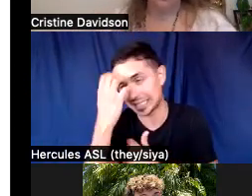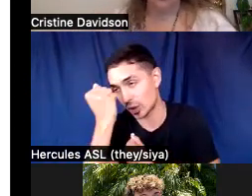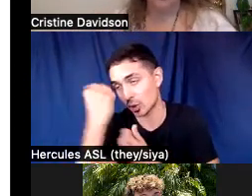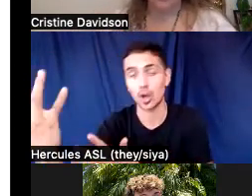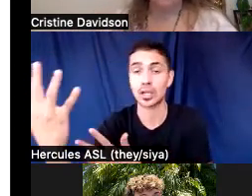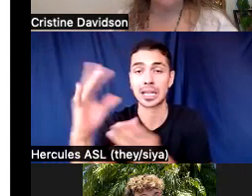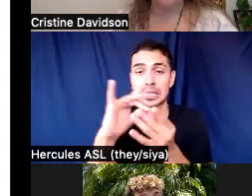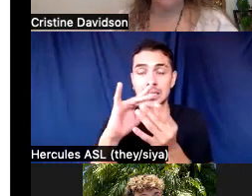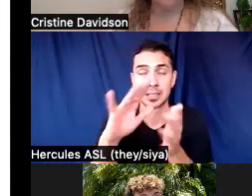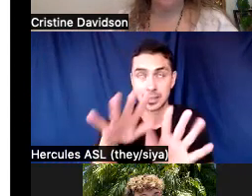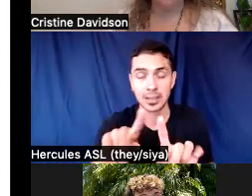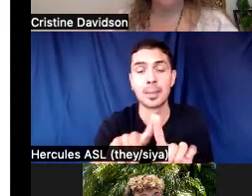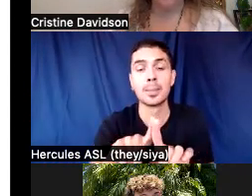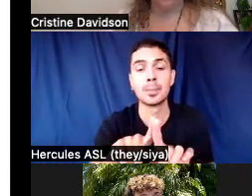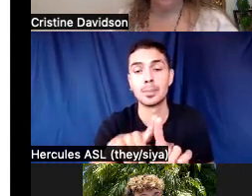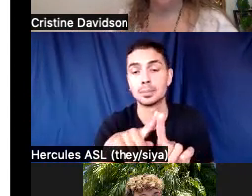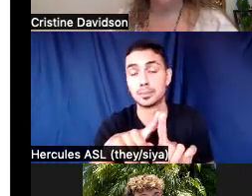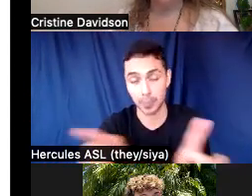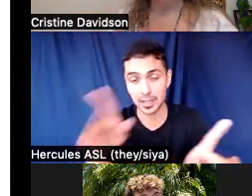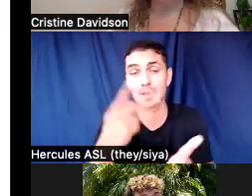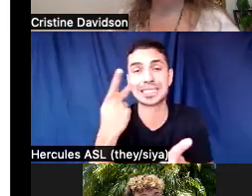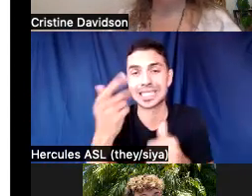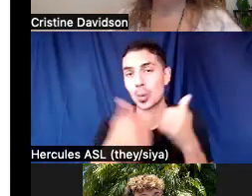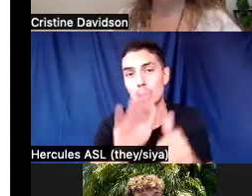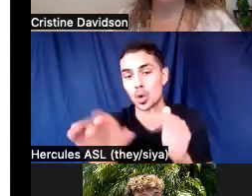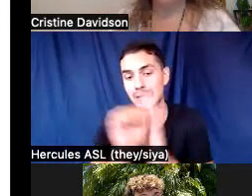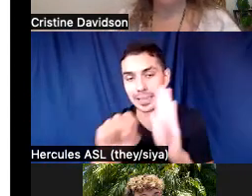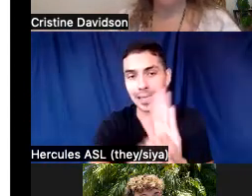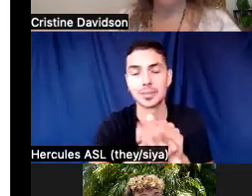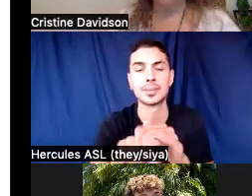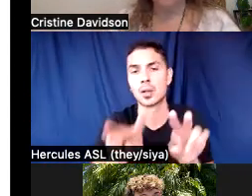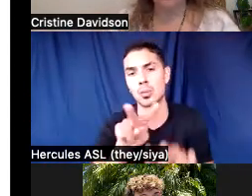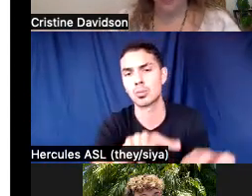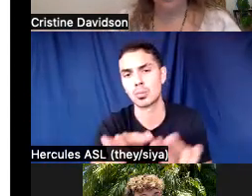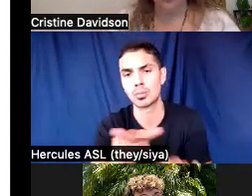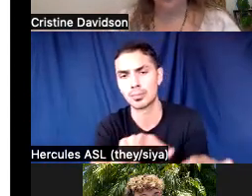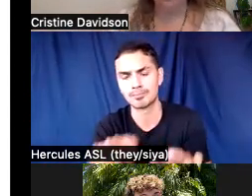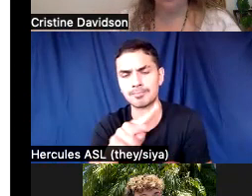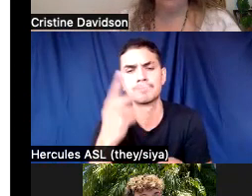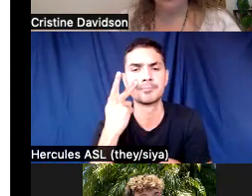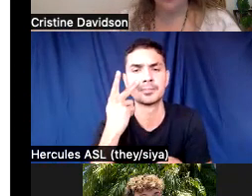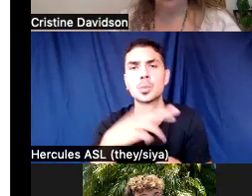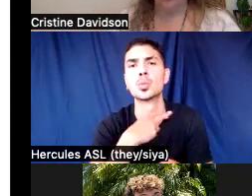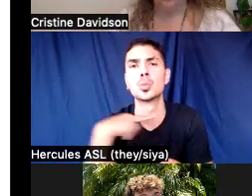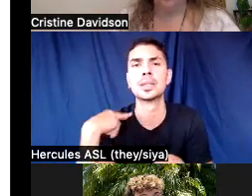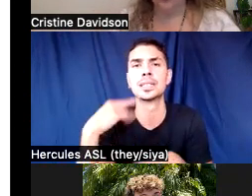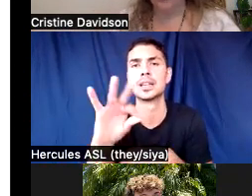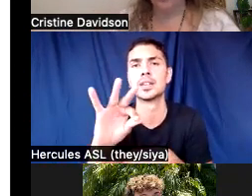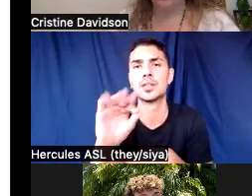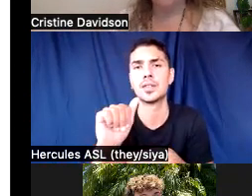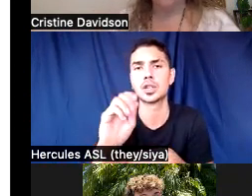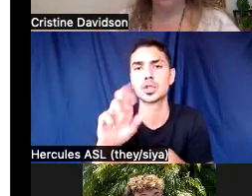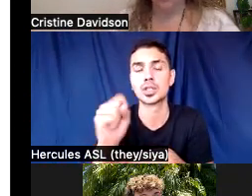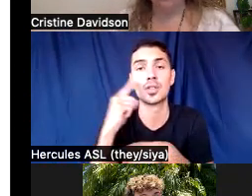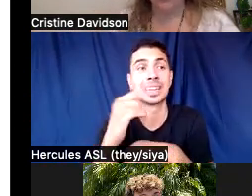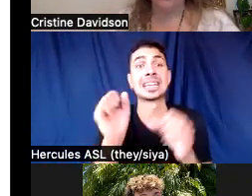it is in your state. But they're looking for those risk factors for reoffending. So looking